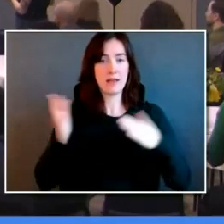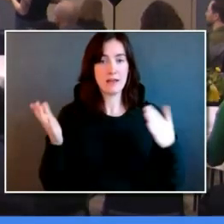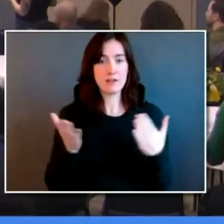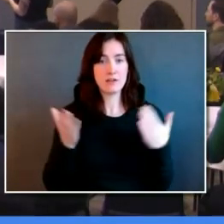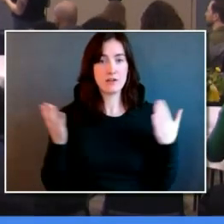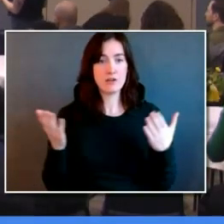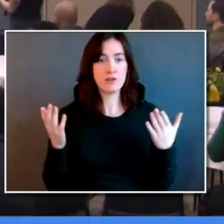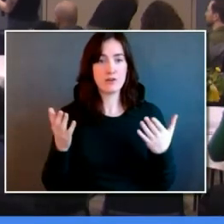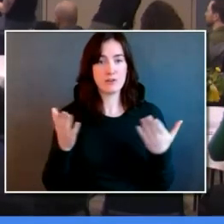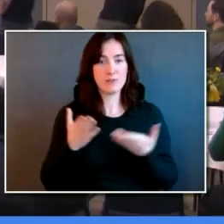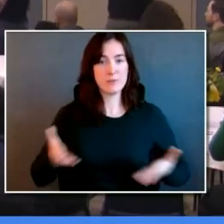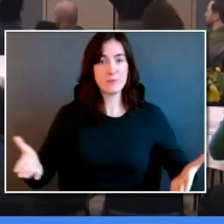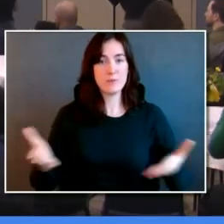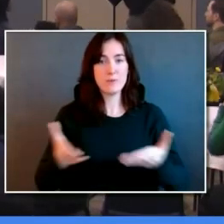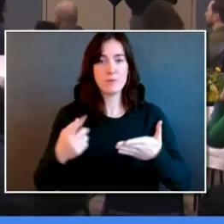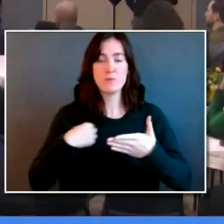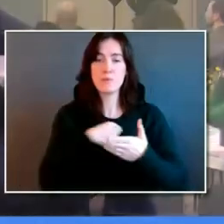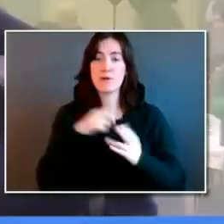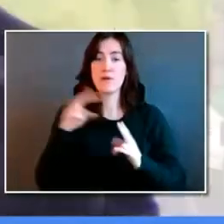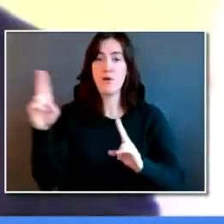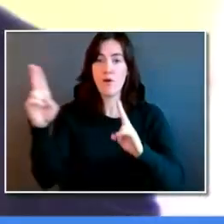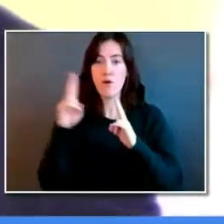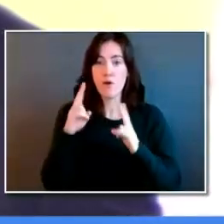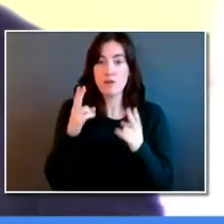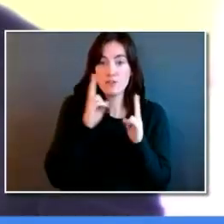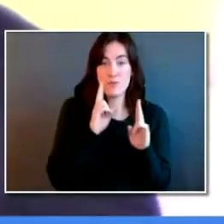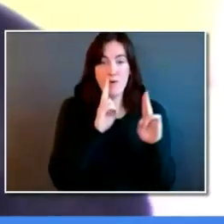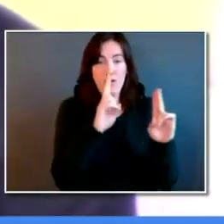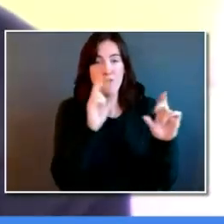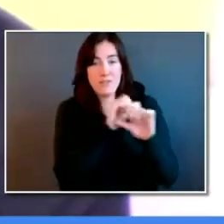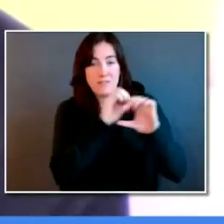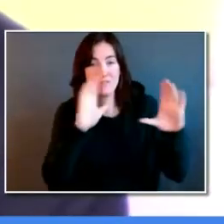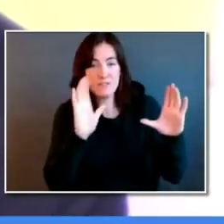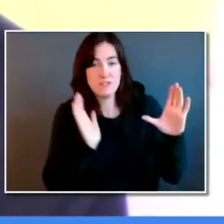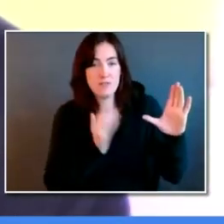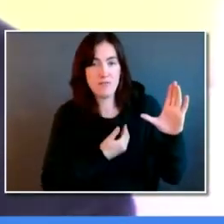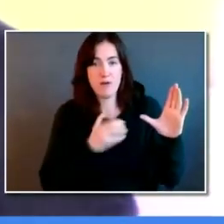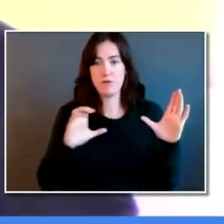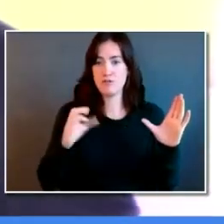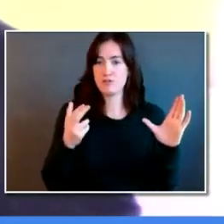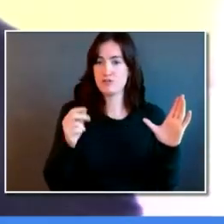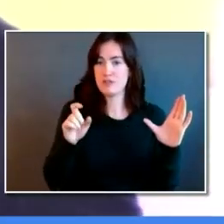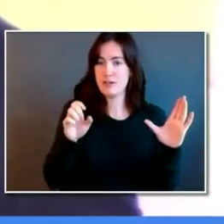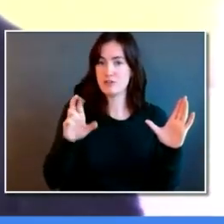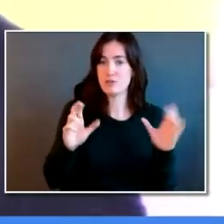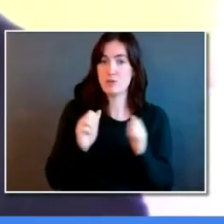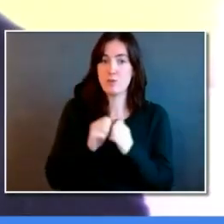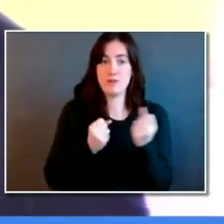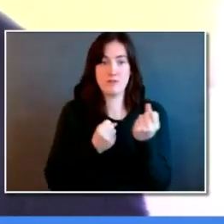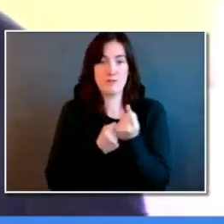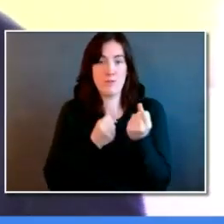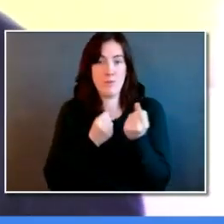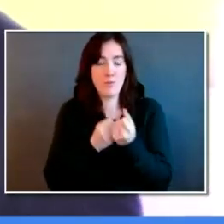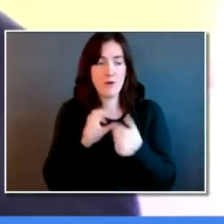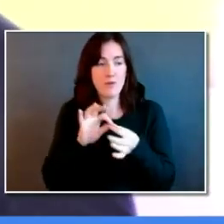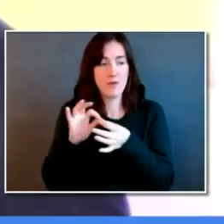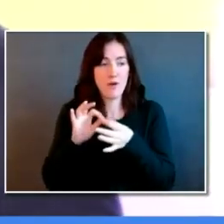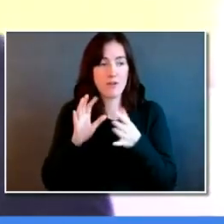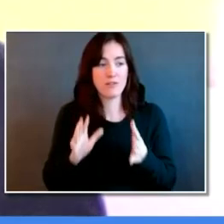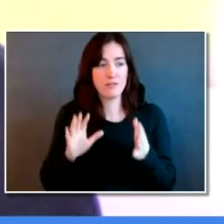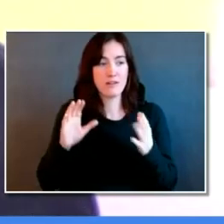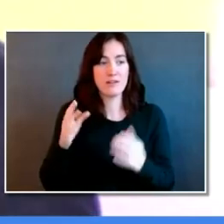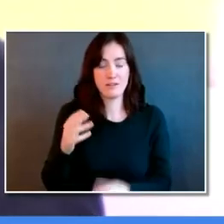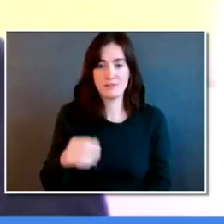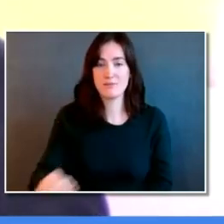to really honor the vision of our chancellor with the support, of course, of our trustee, Colleen Eckerhawk, and so many people. Because